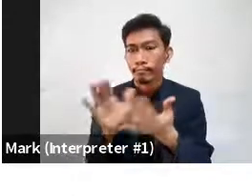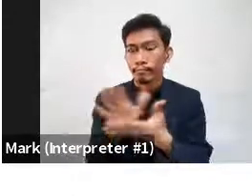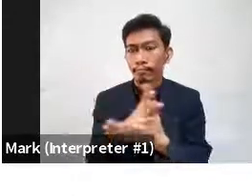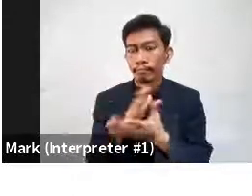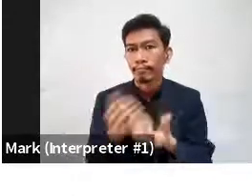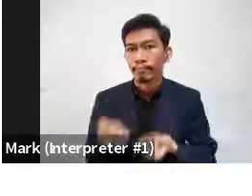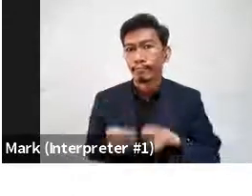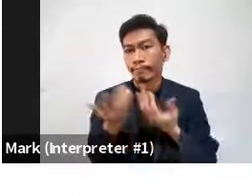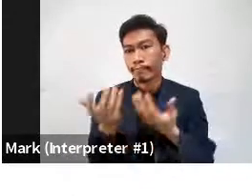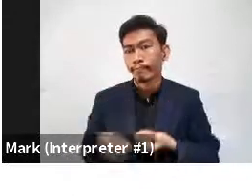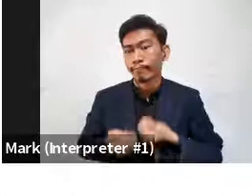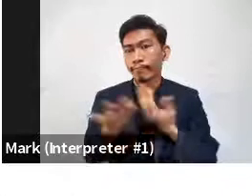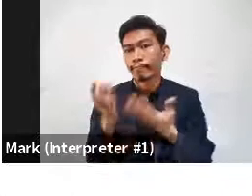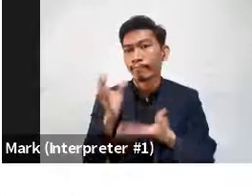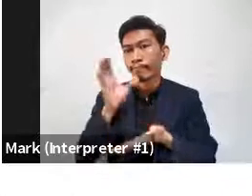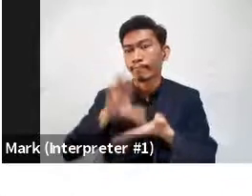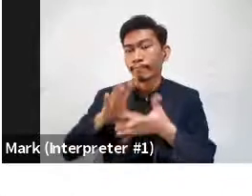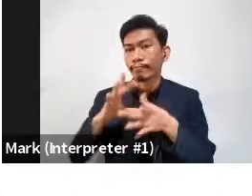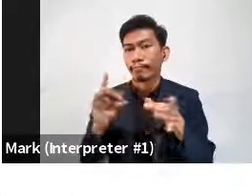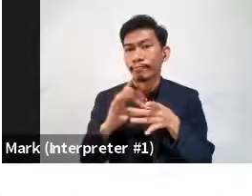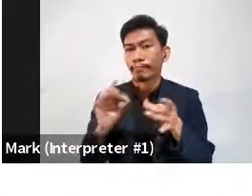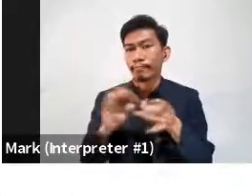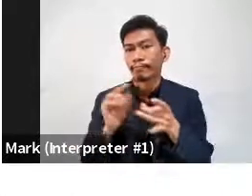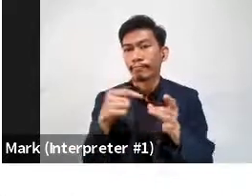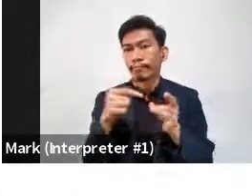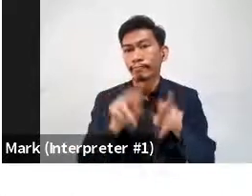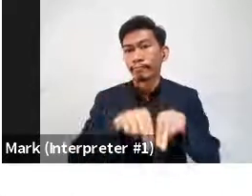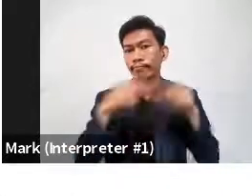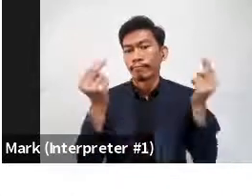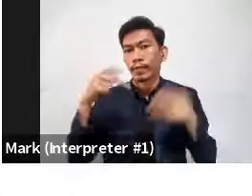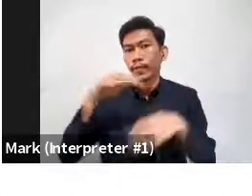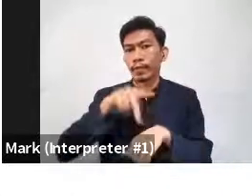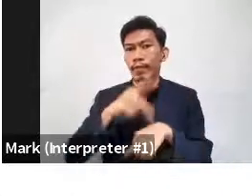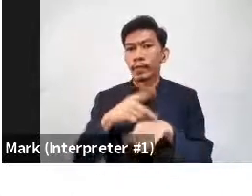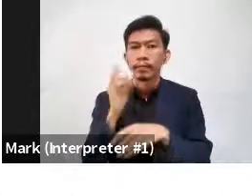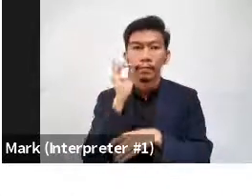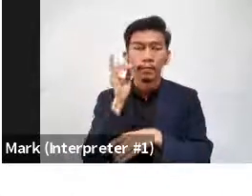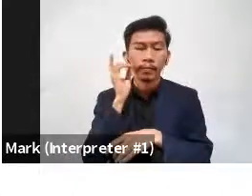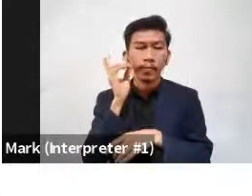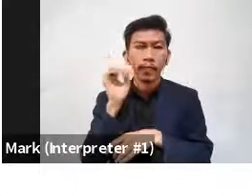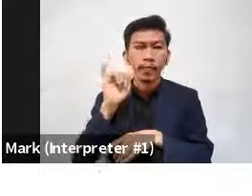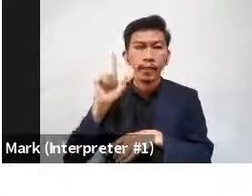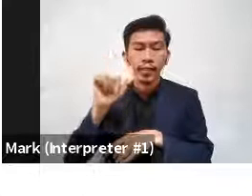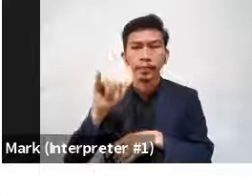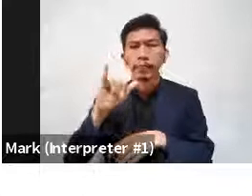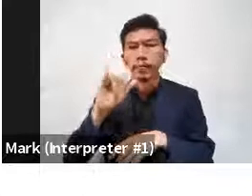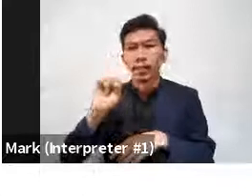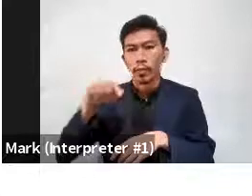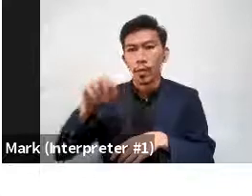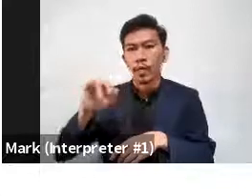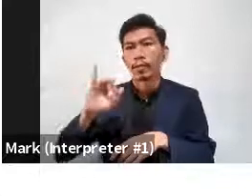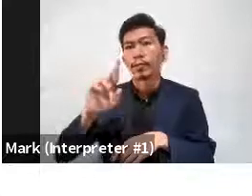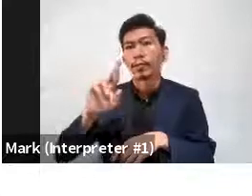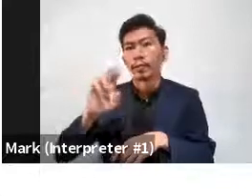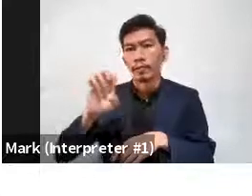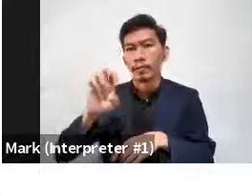a commentary that I wrote for the Philippine Daily Inquirer. We cannot wait until this pandemic is